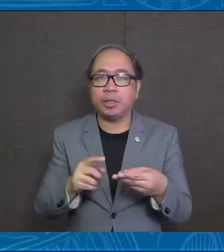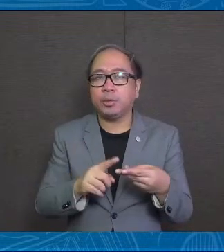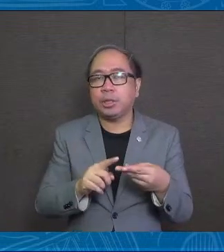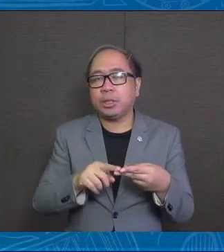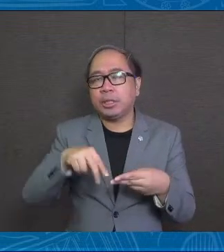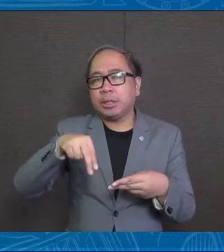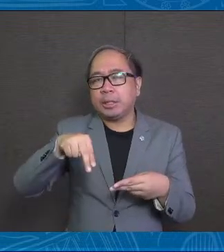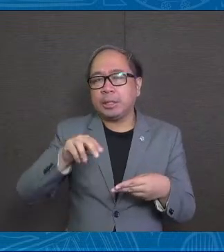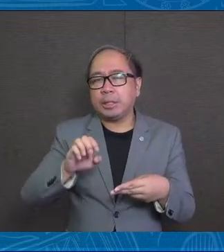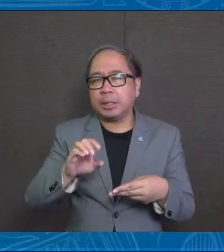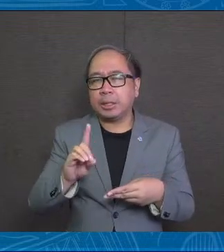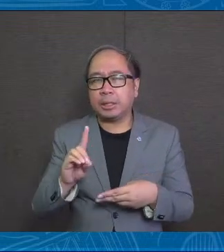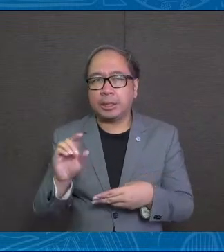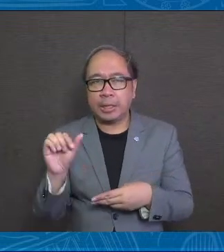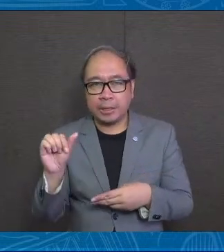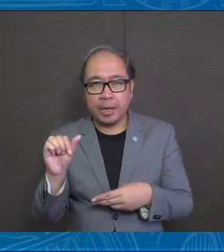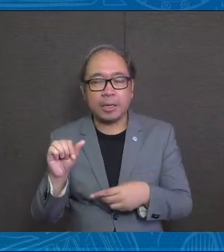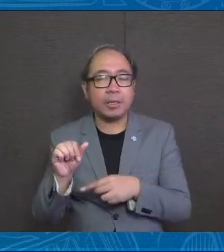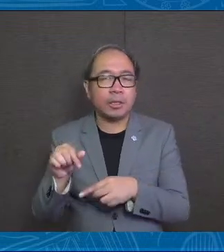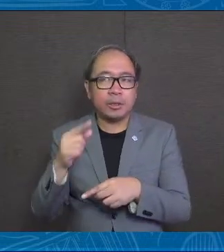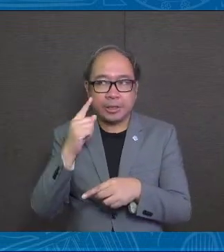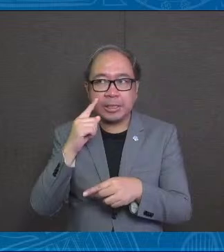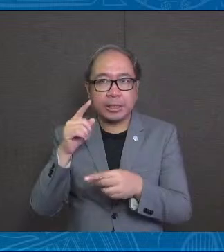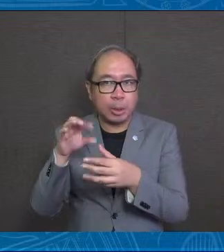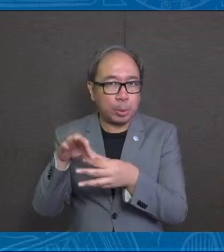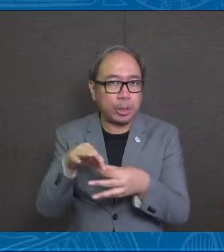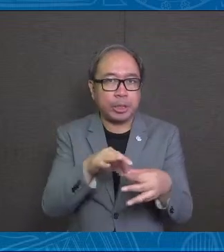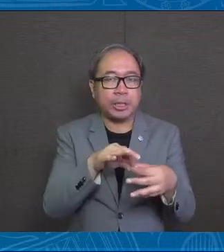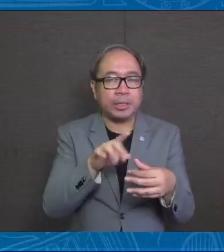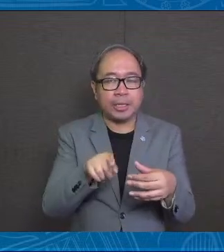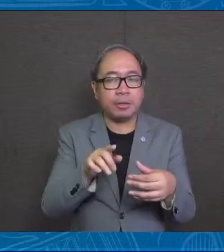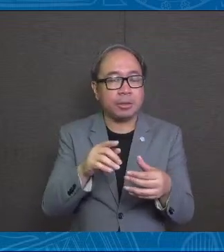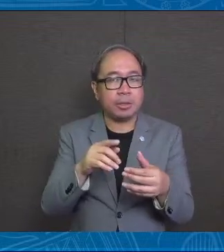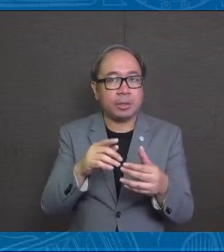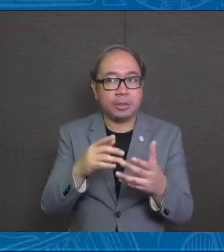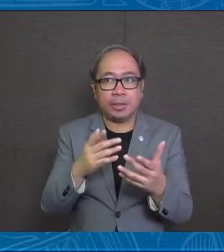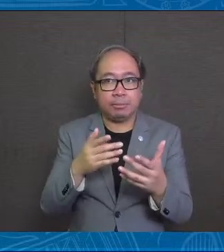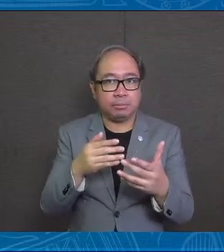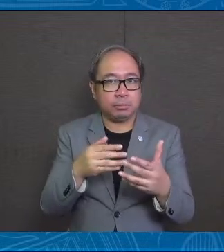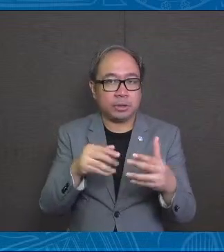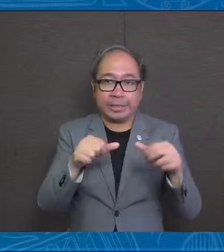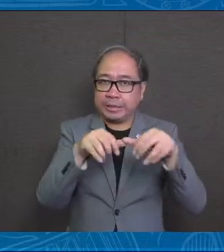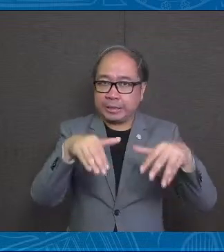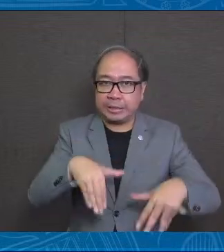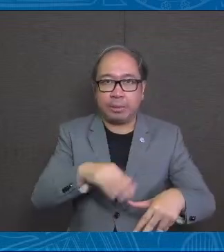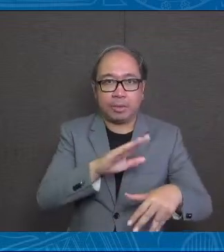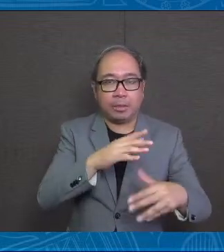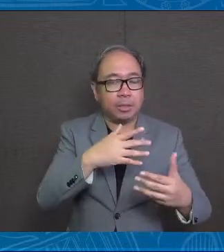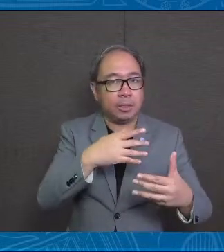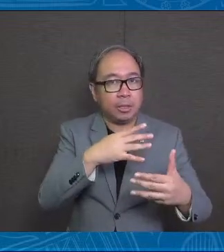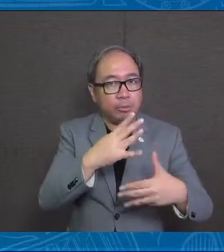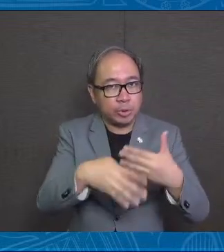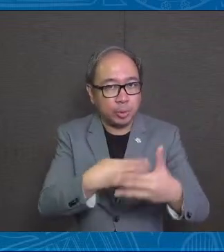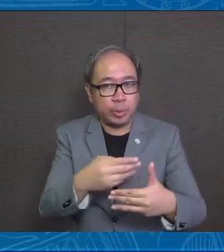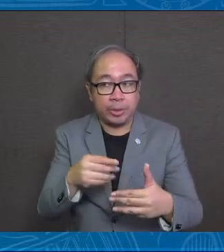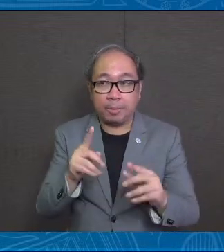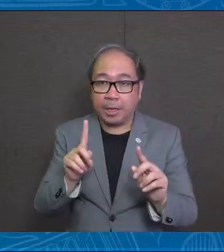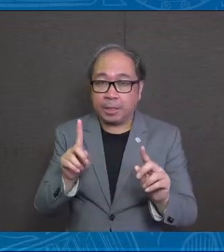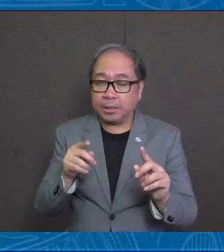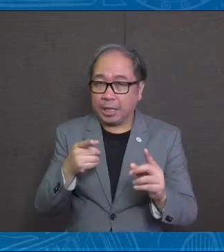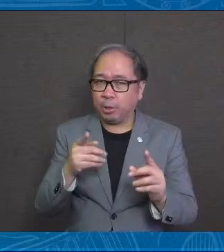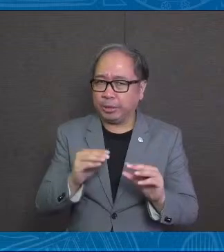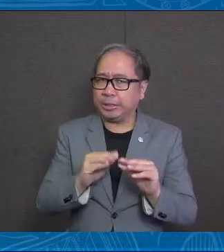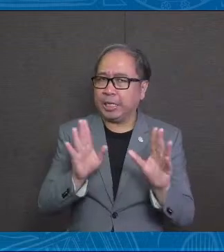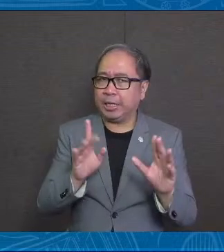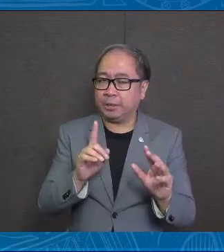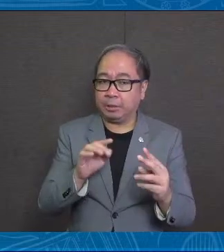design, it goes into the core design principles. So that's budget preparation. And let me just be clear, this is not an either or, right?